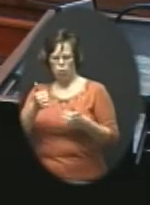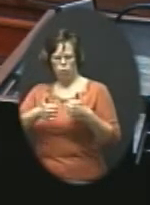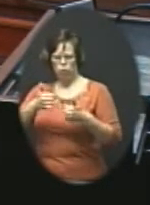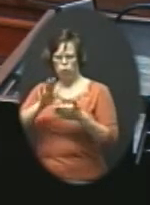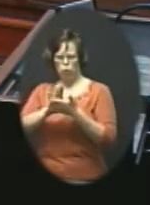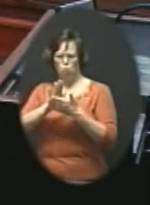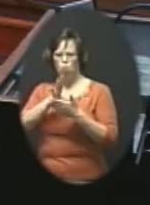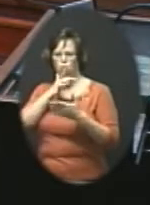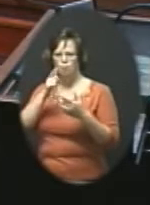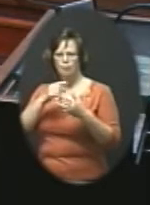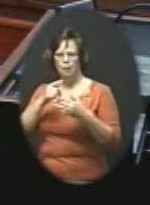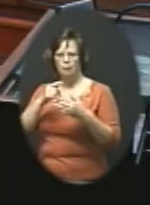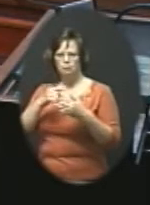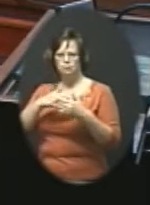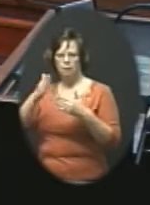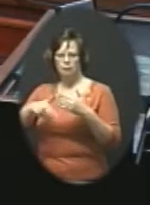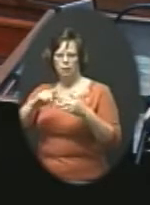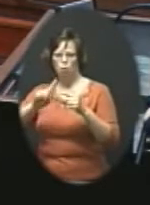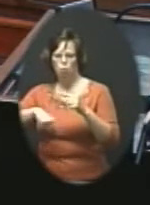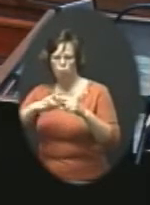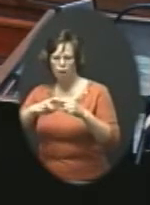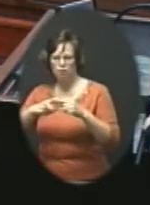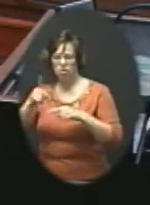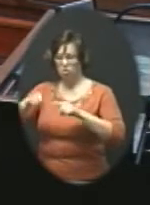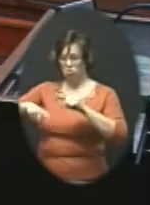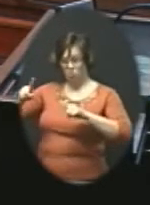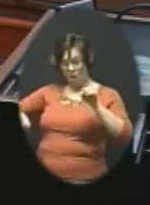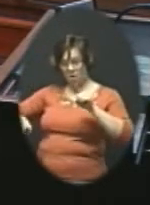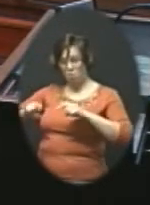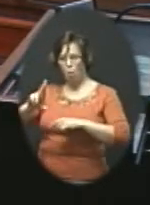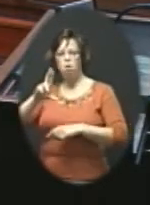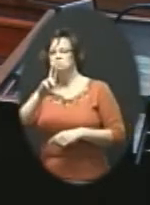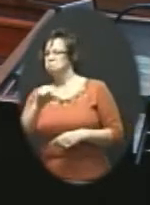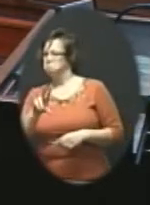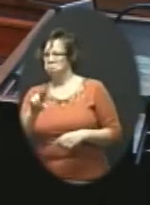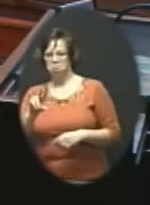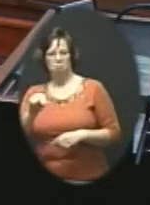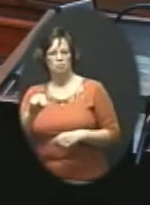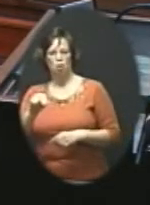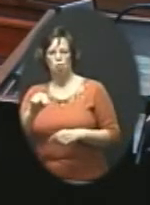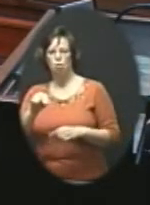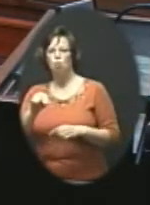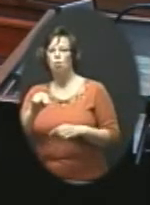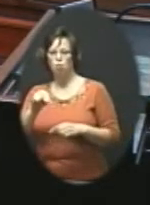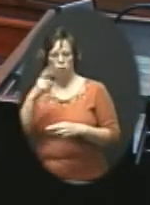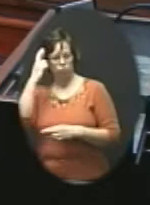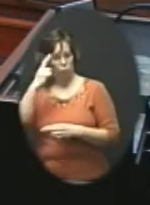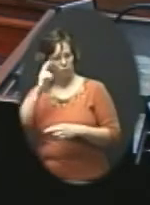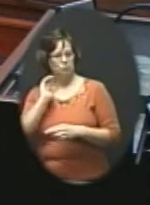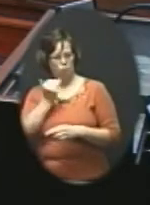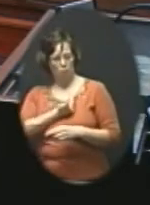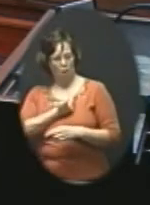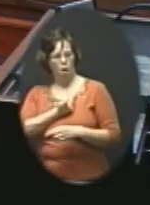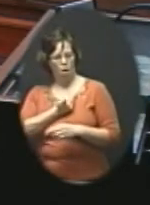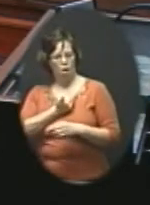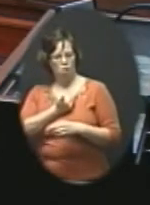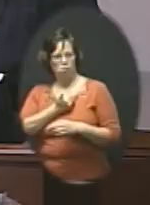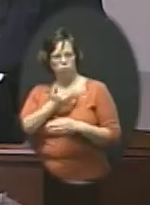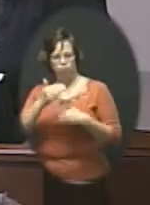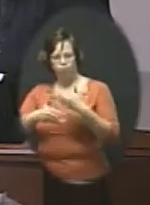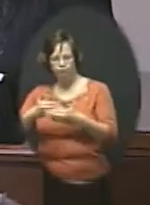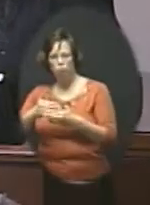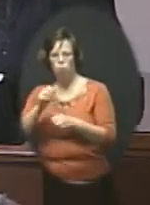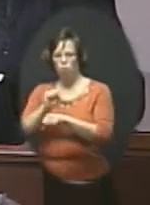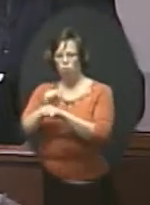are going to be done when? It's just kind of a random thing? Or no, actually, there's a method to our madness. Okay. We are working with